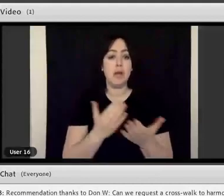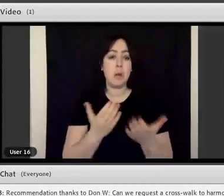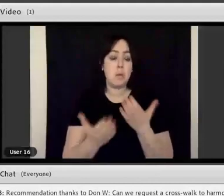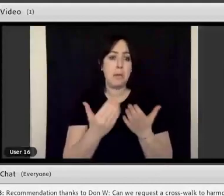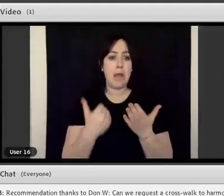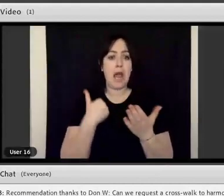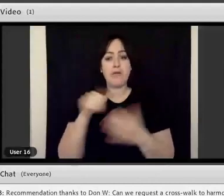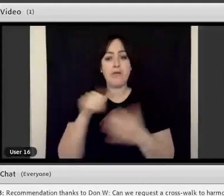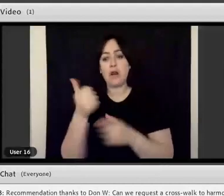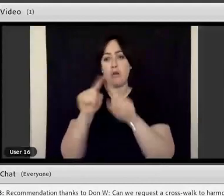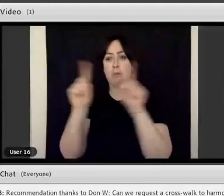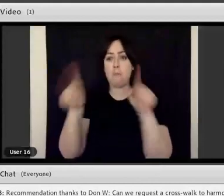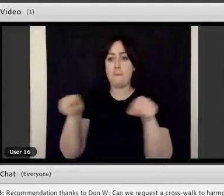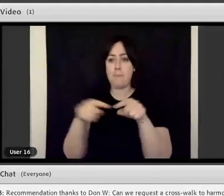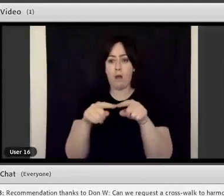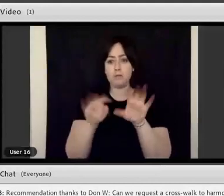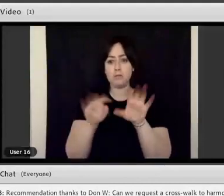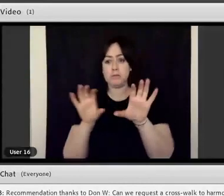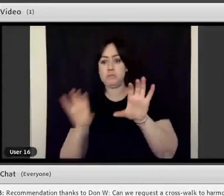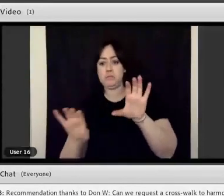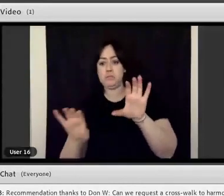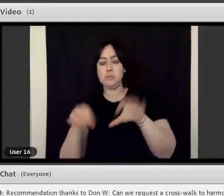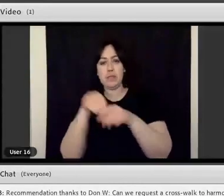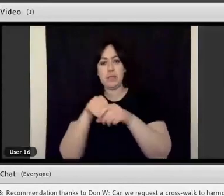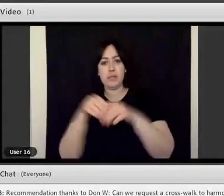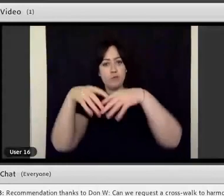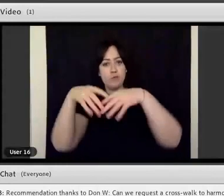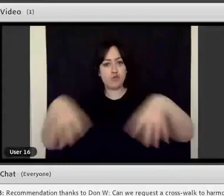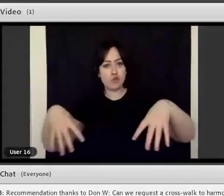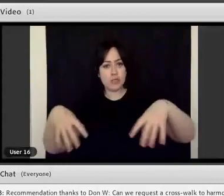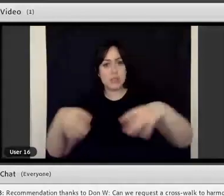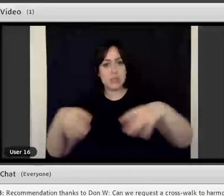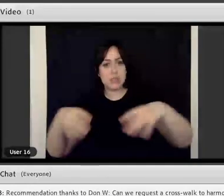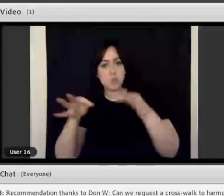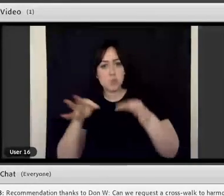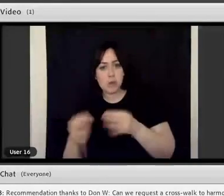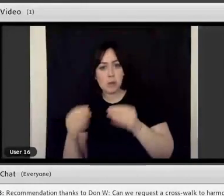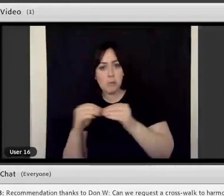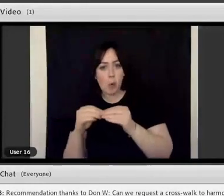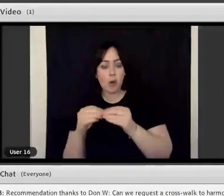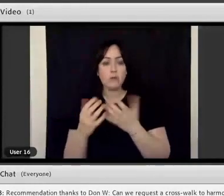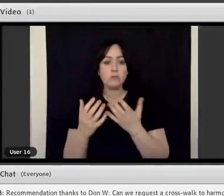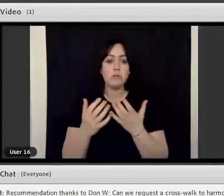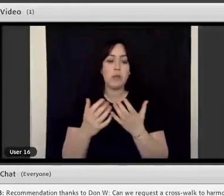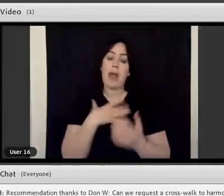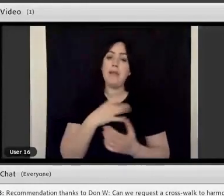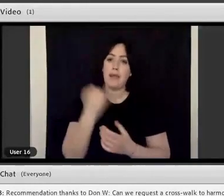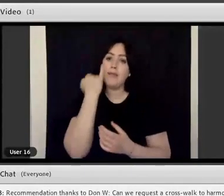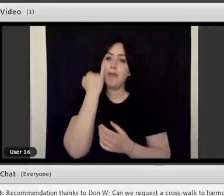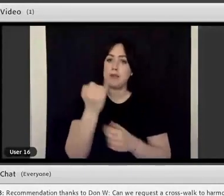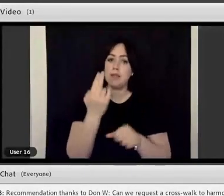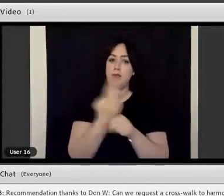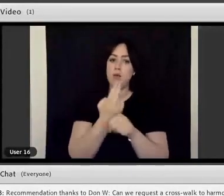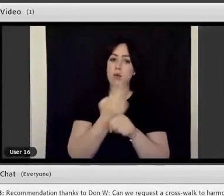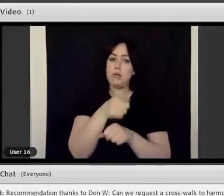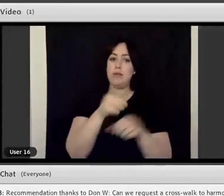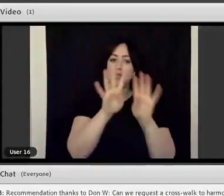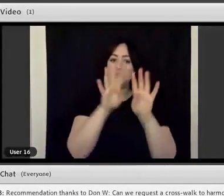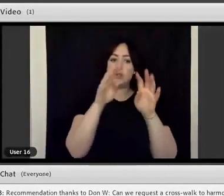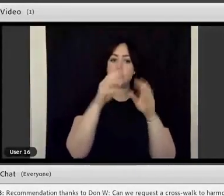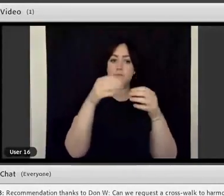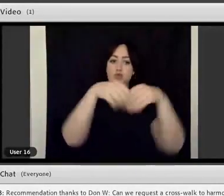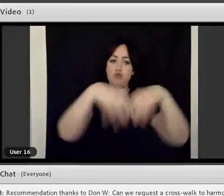that. And I also like the idea of it being used multiple times, because I was actually wondering